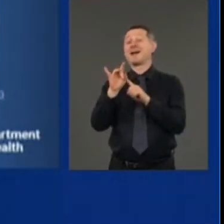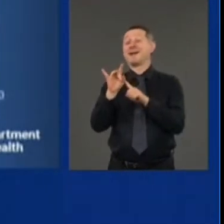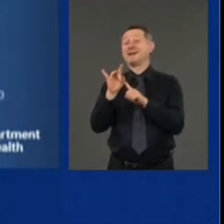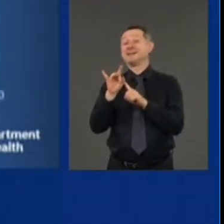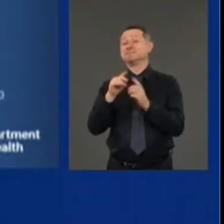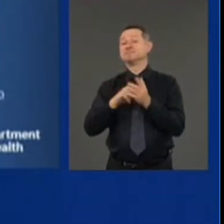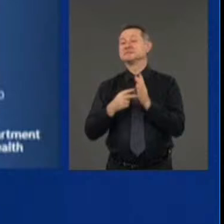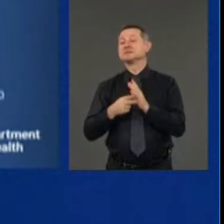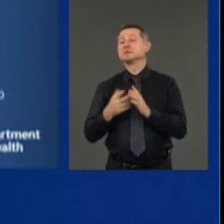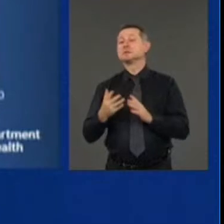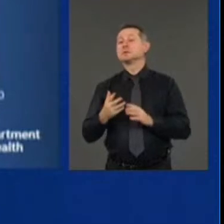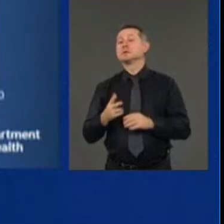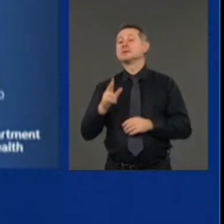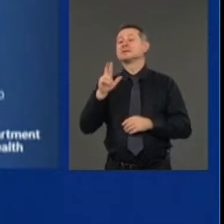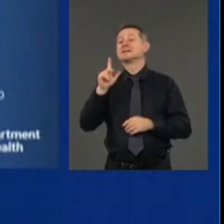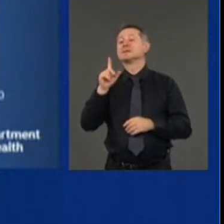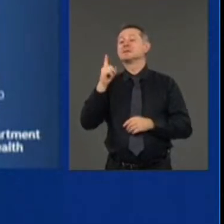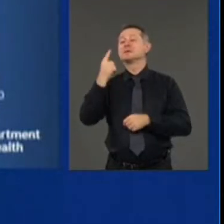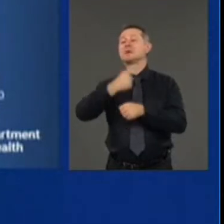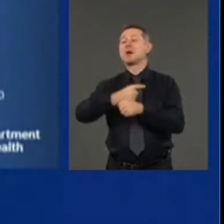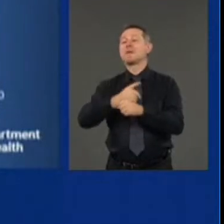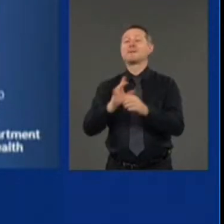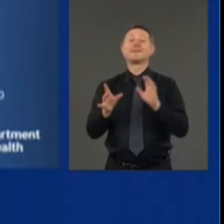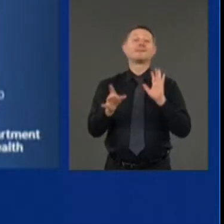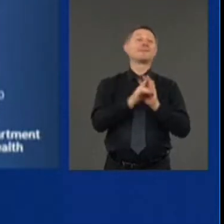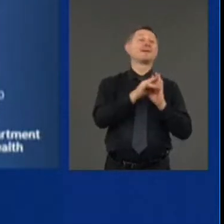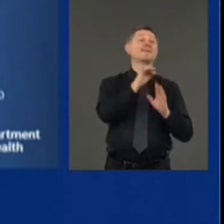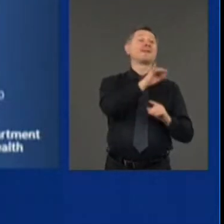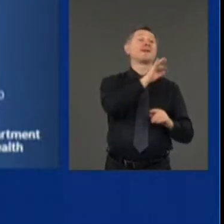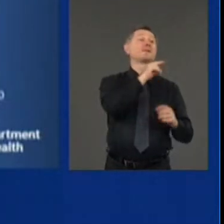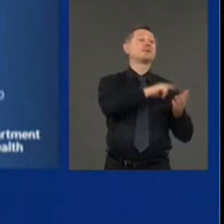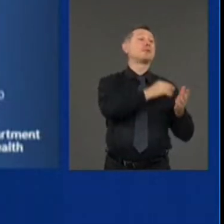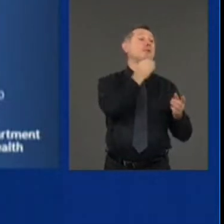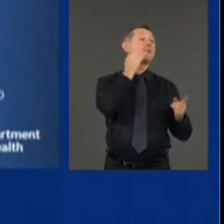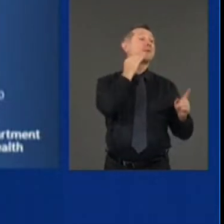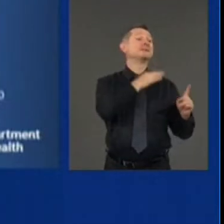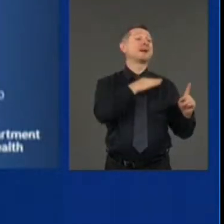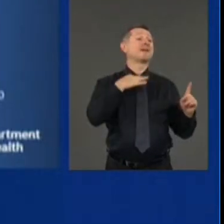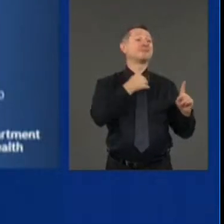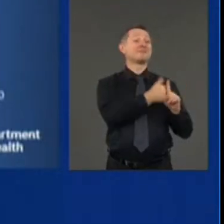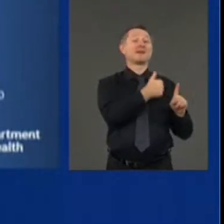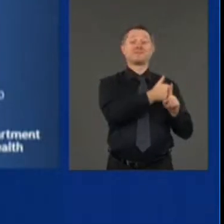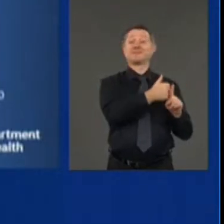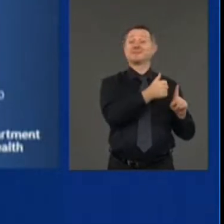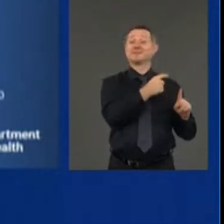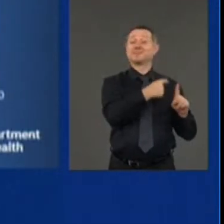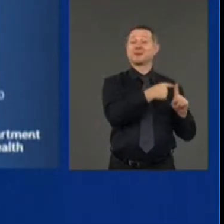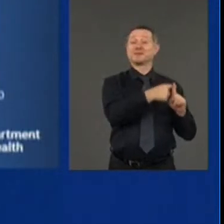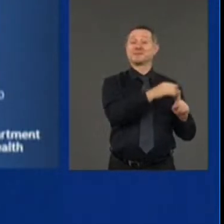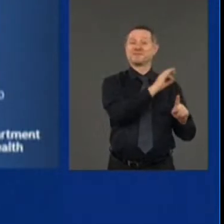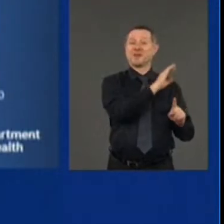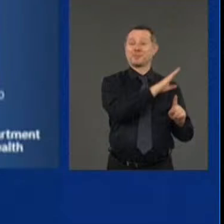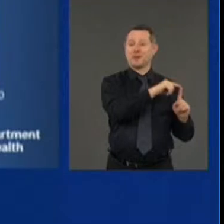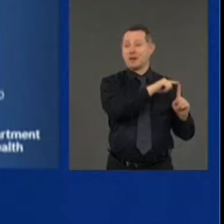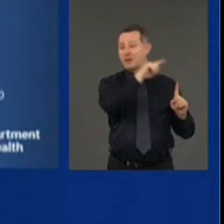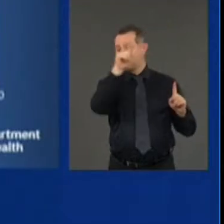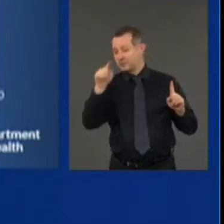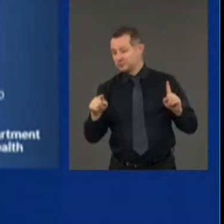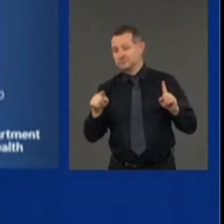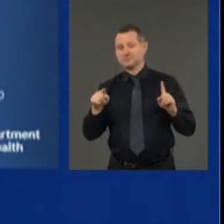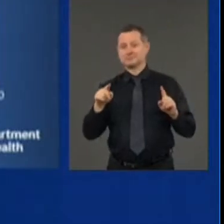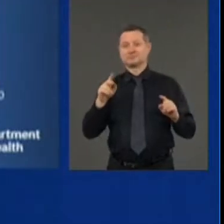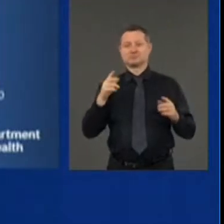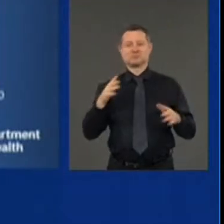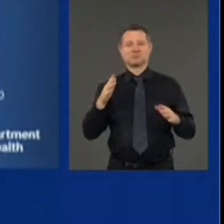days after the peak in the nursing homes, first infections among the staff. And that's what the yellow line and the blue line show. That's the